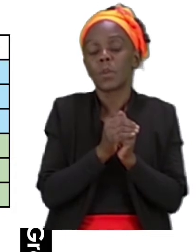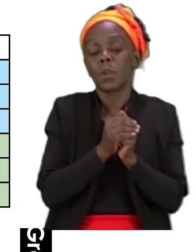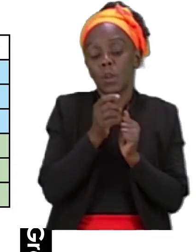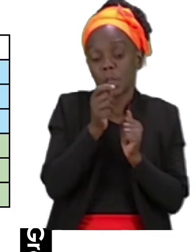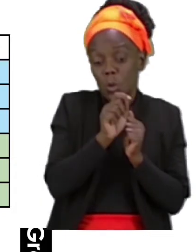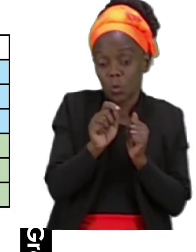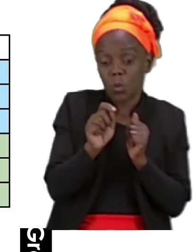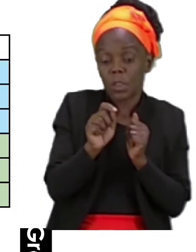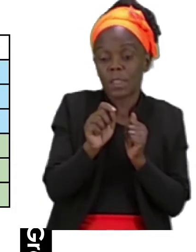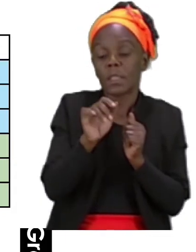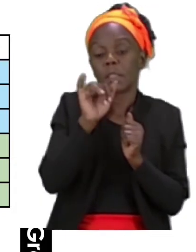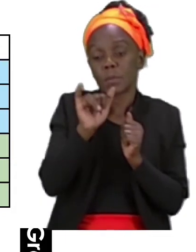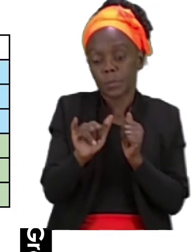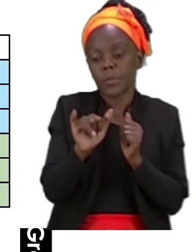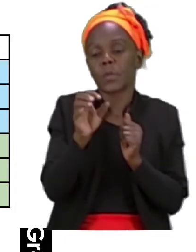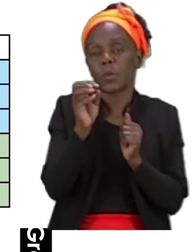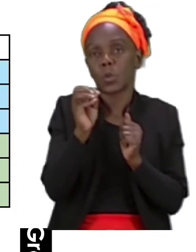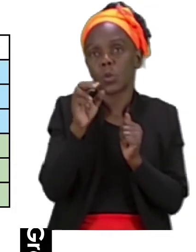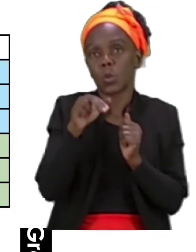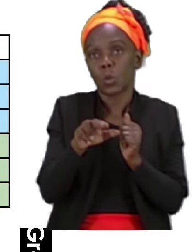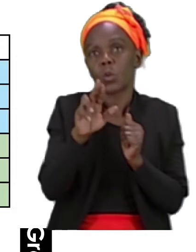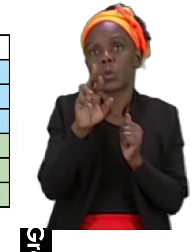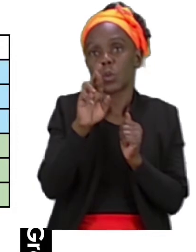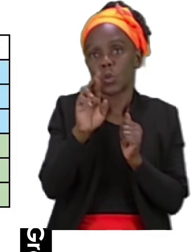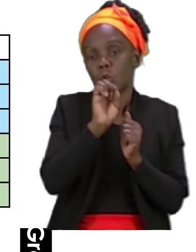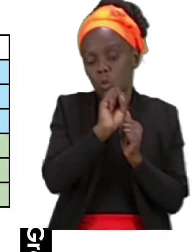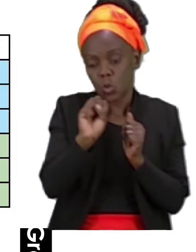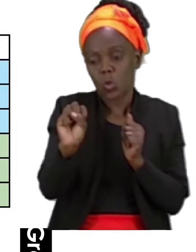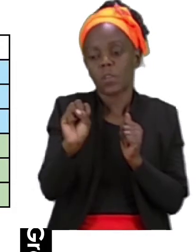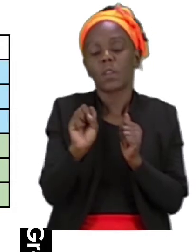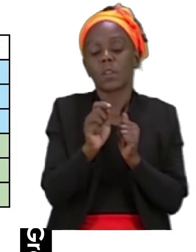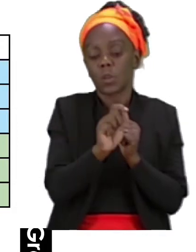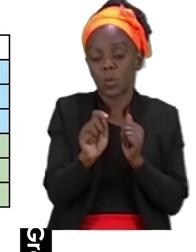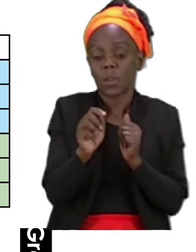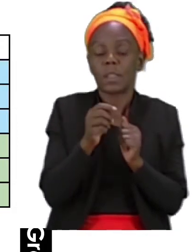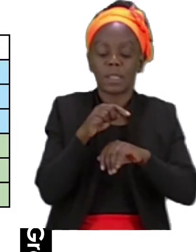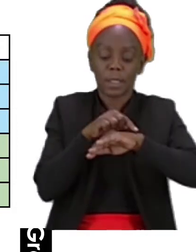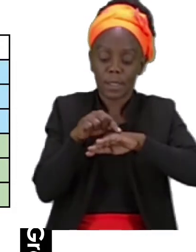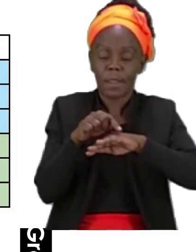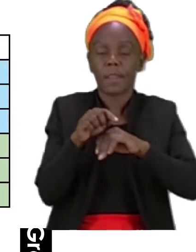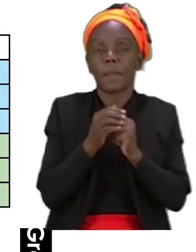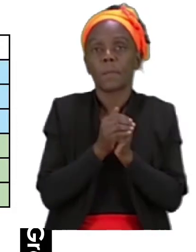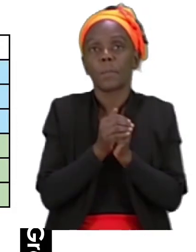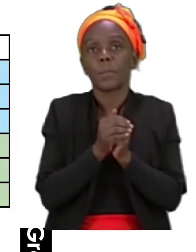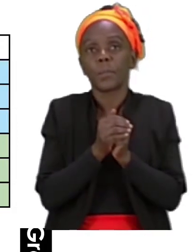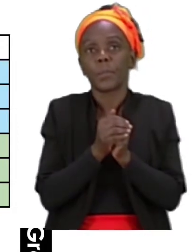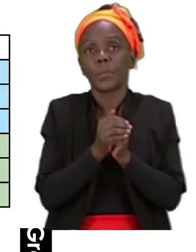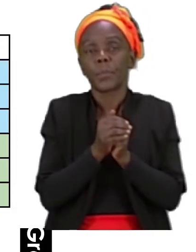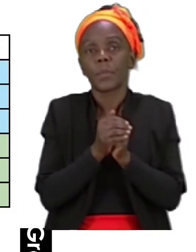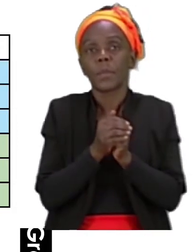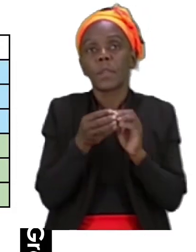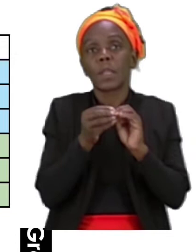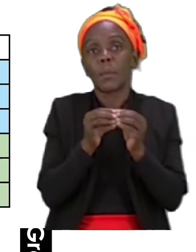yours? So I'd like you to please fill in with the word yours. Let's do number 4